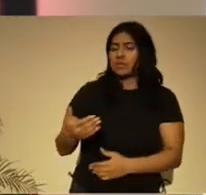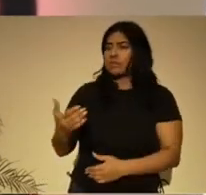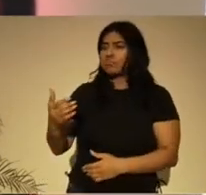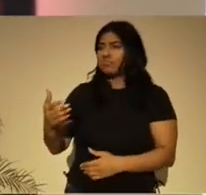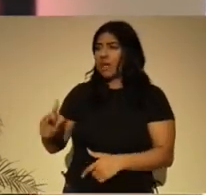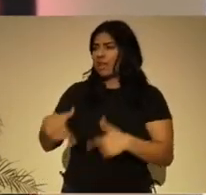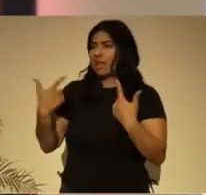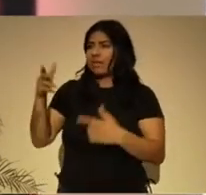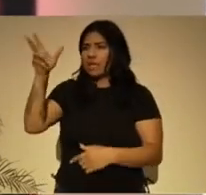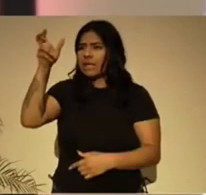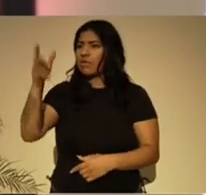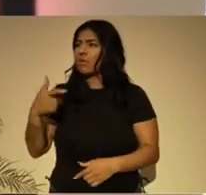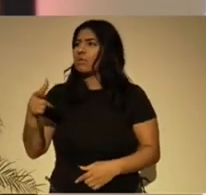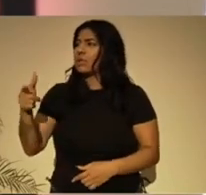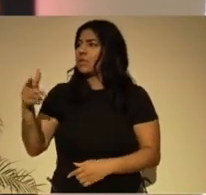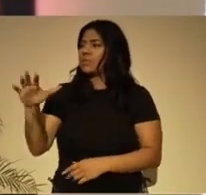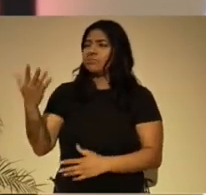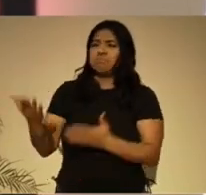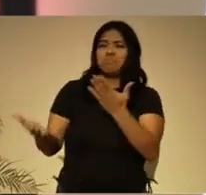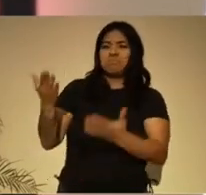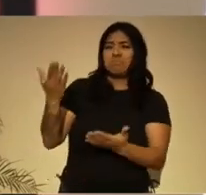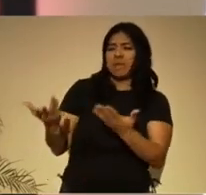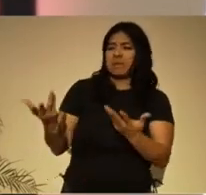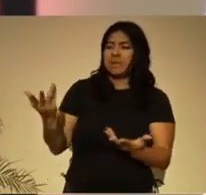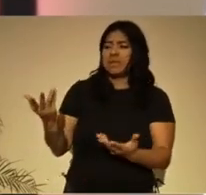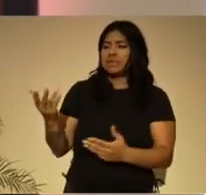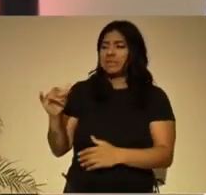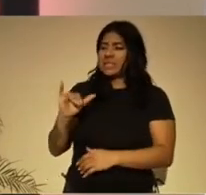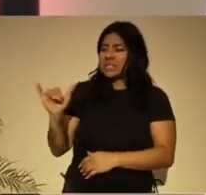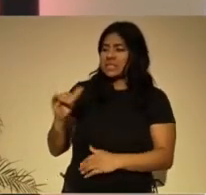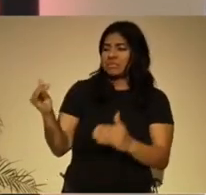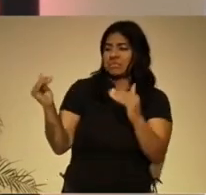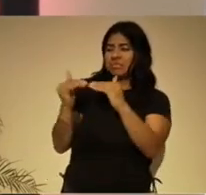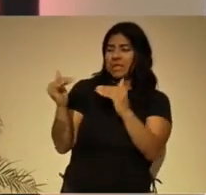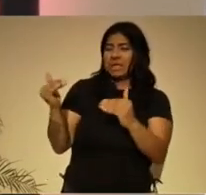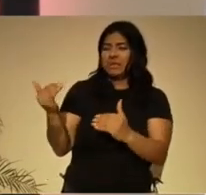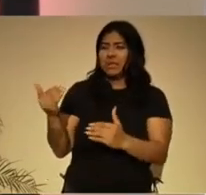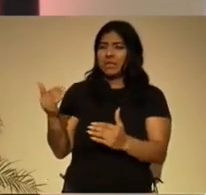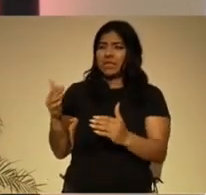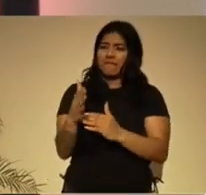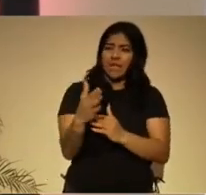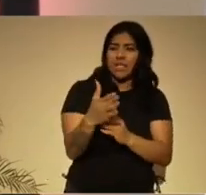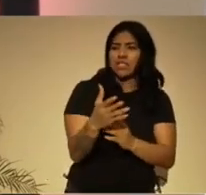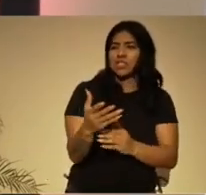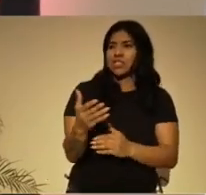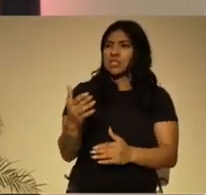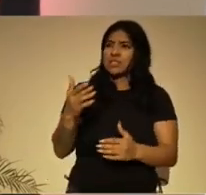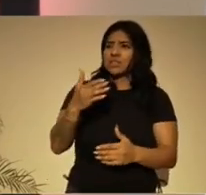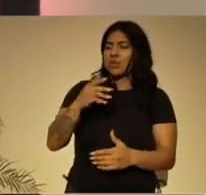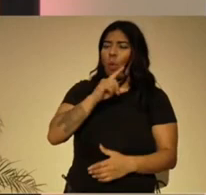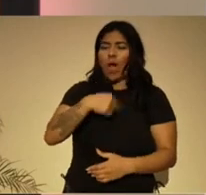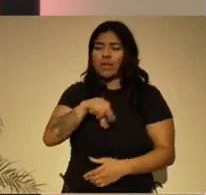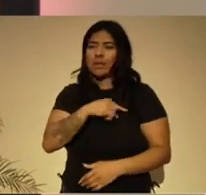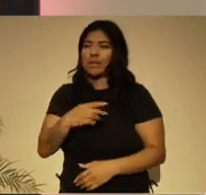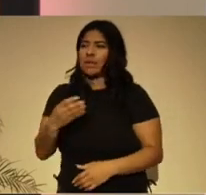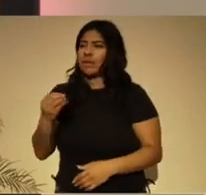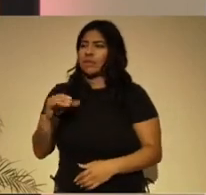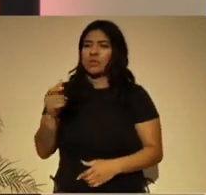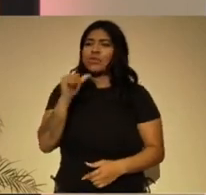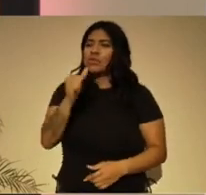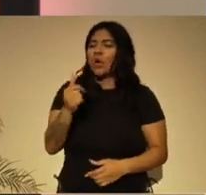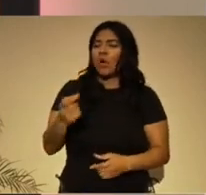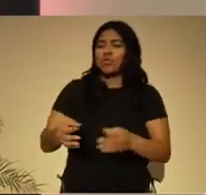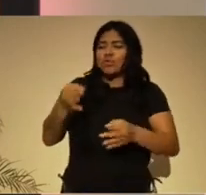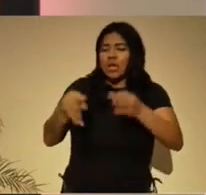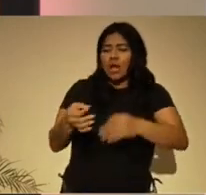know, the Wagyu steak or like the bluefin tuna. I'm trying to simple it down for all of us, but so you don't judge Adam and Eve